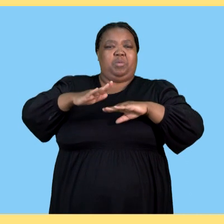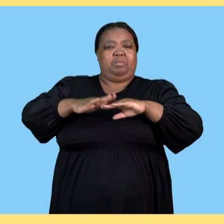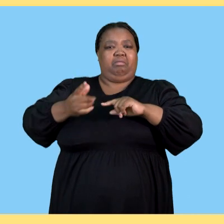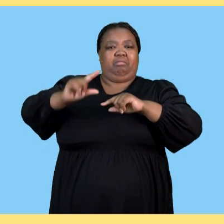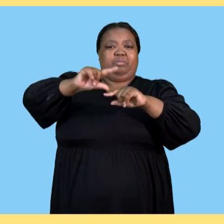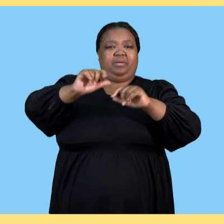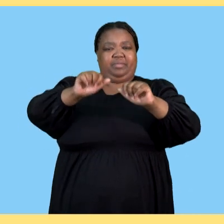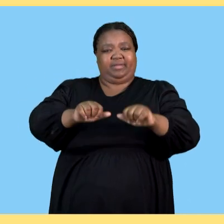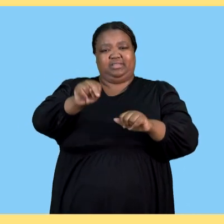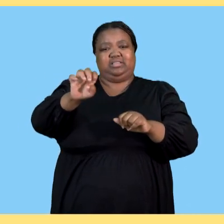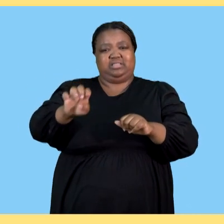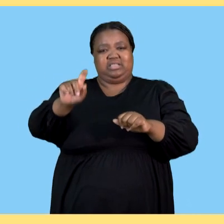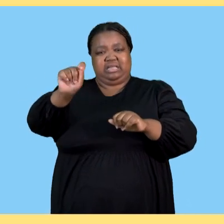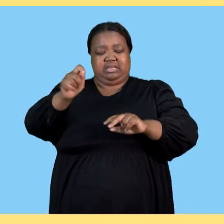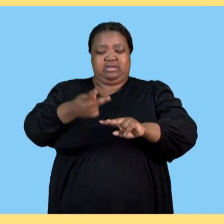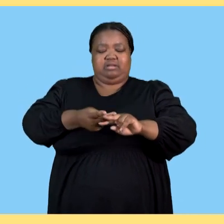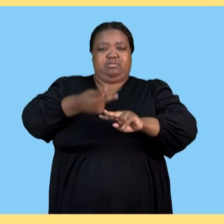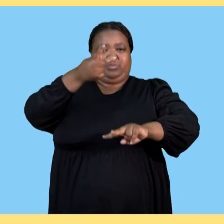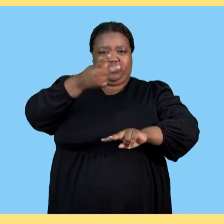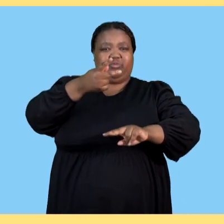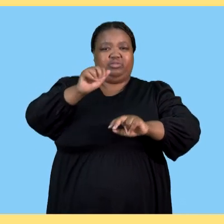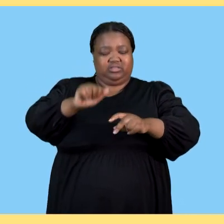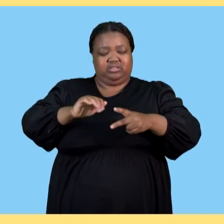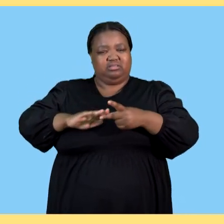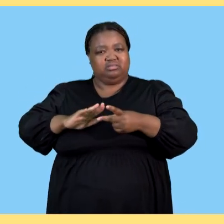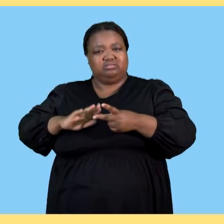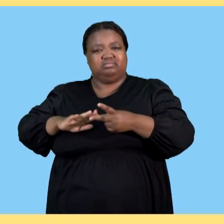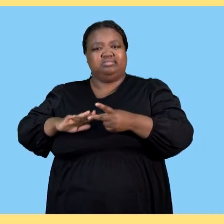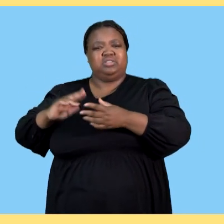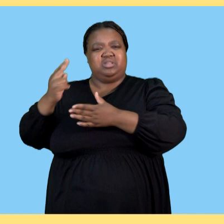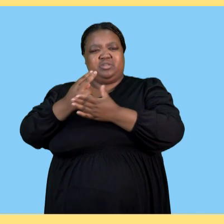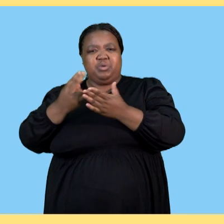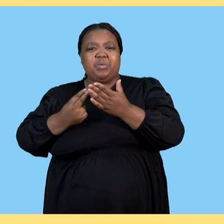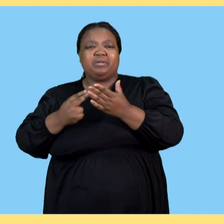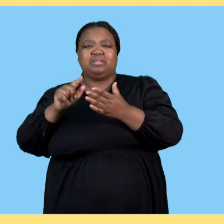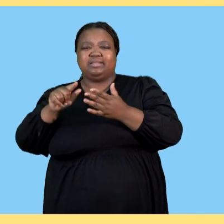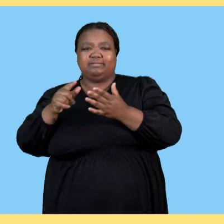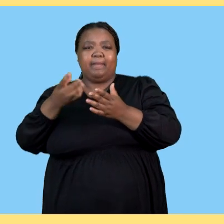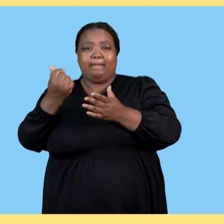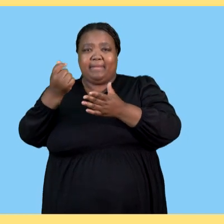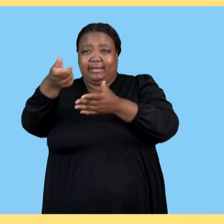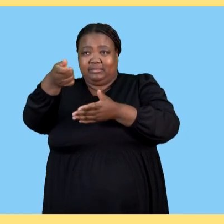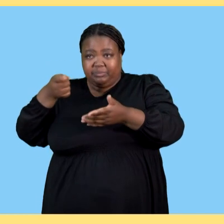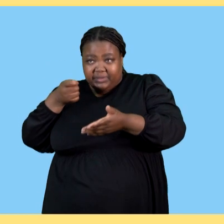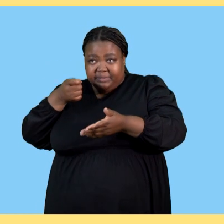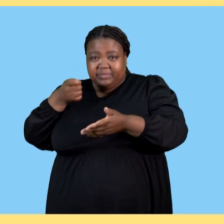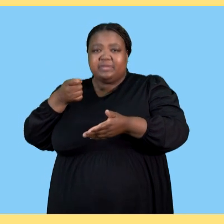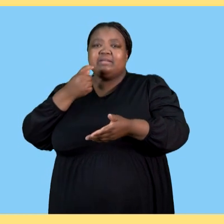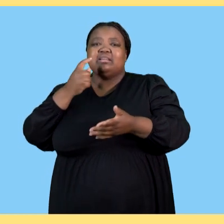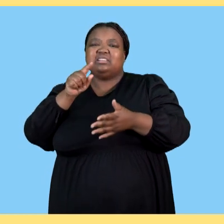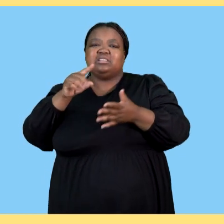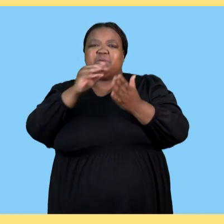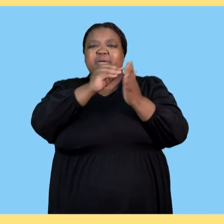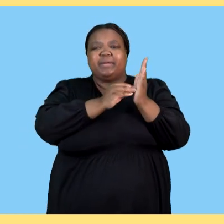recorded. We have a net profit, and we have drawings that have not been recorded as well. So we want